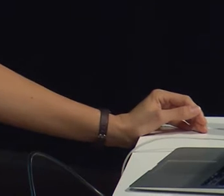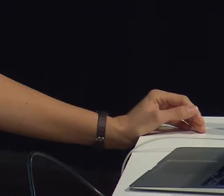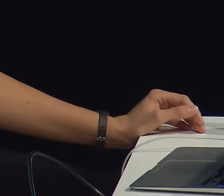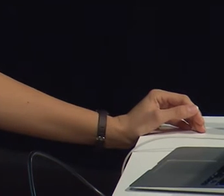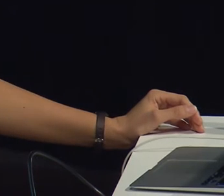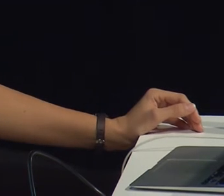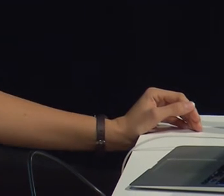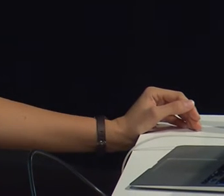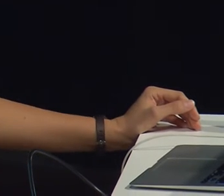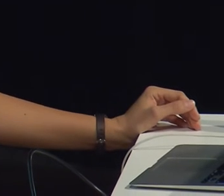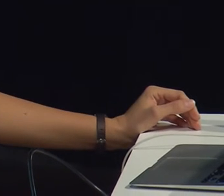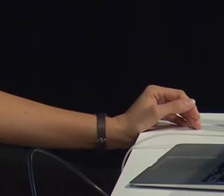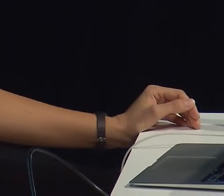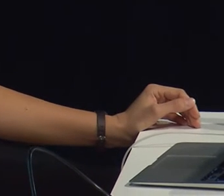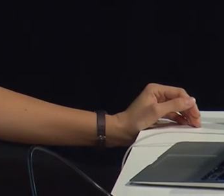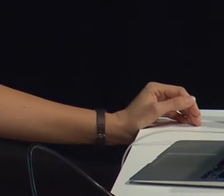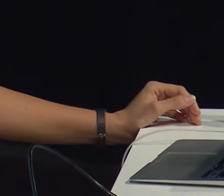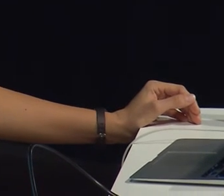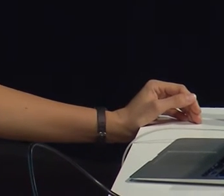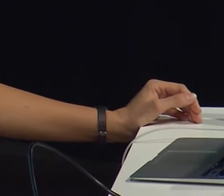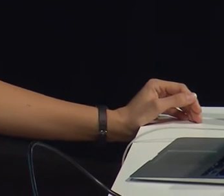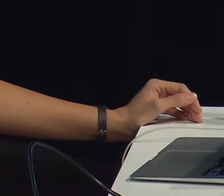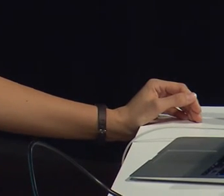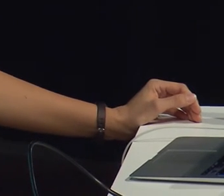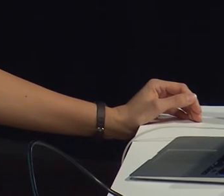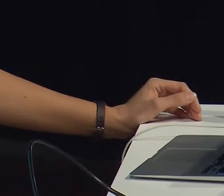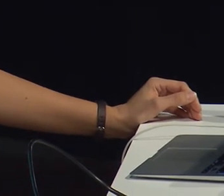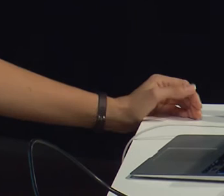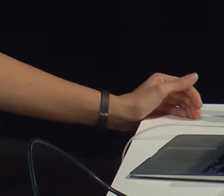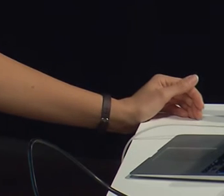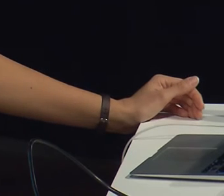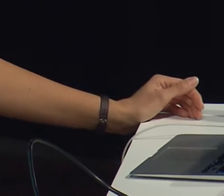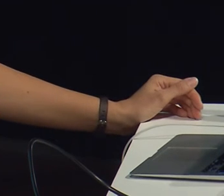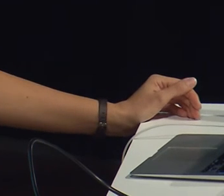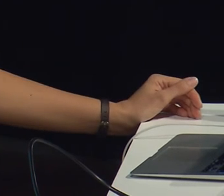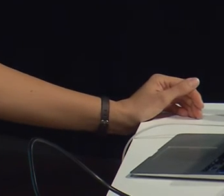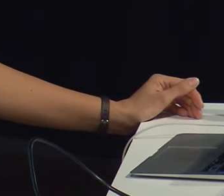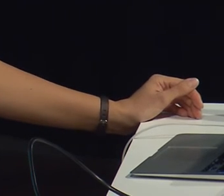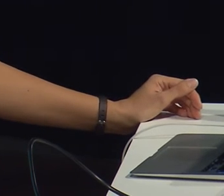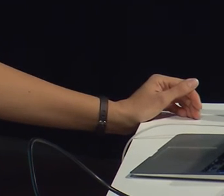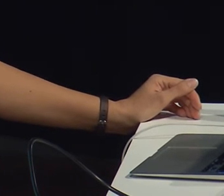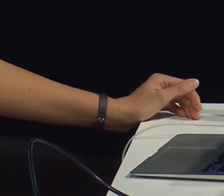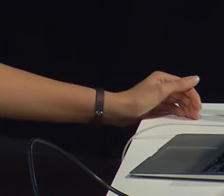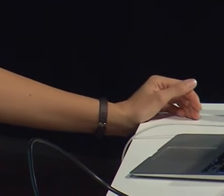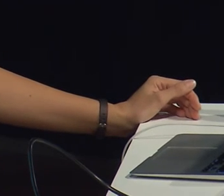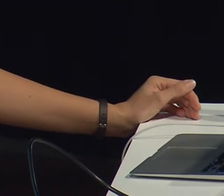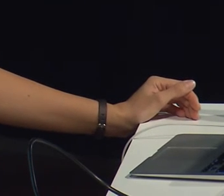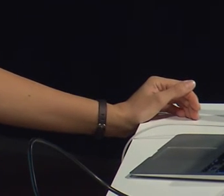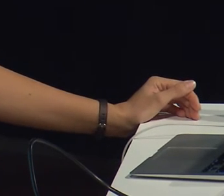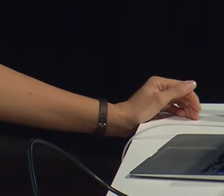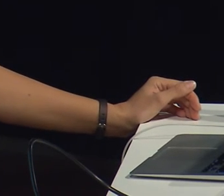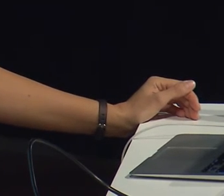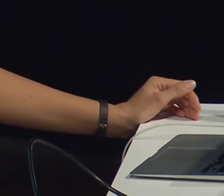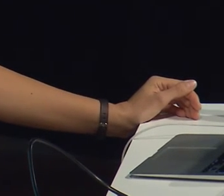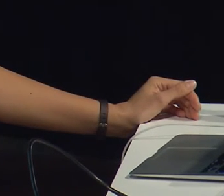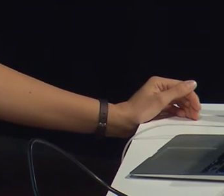it can do it. If you think about it, it's really amazing that with JavaScript, a scripting language, you can